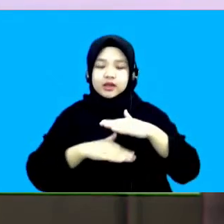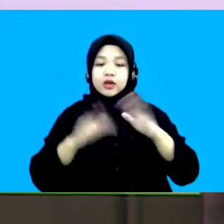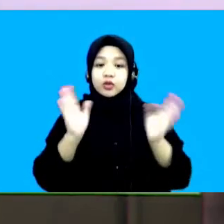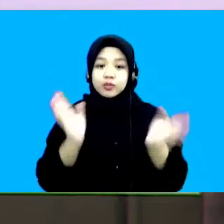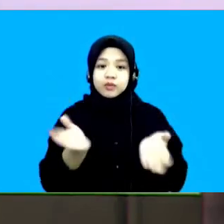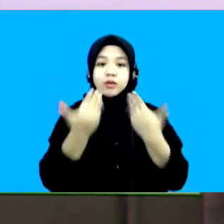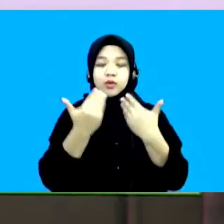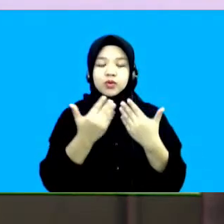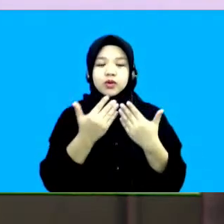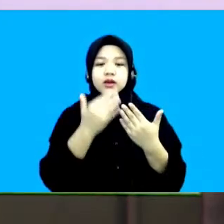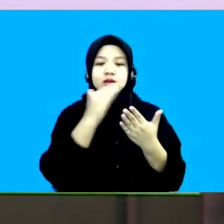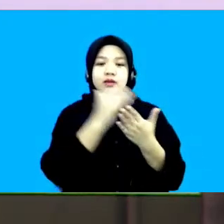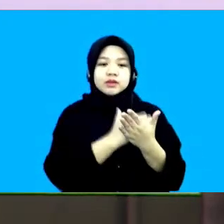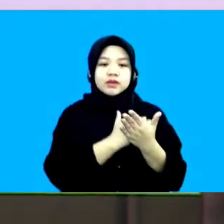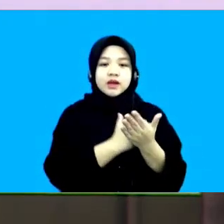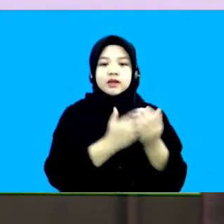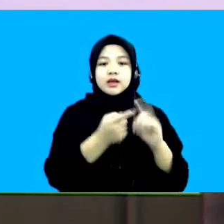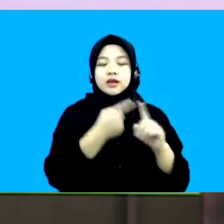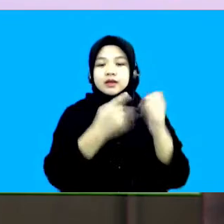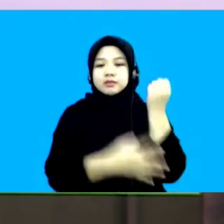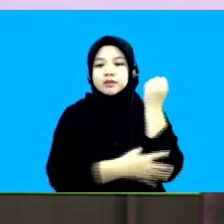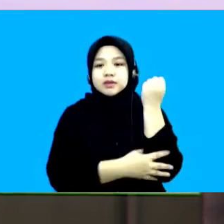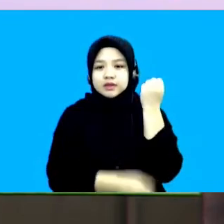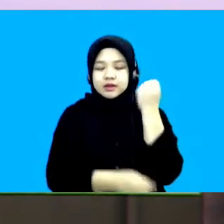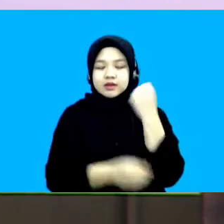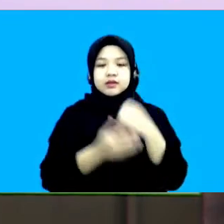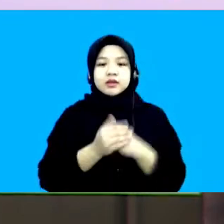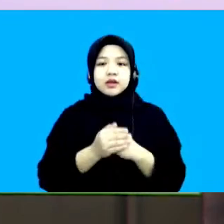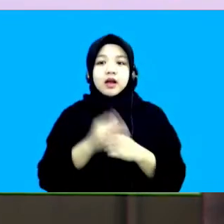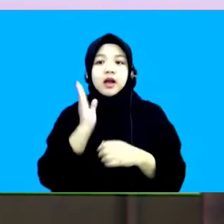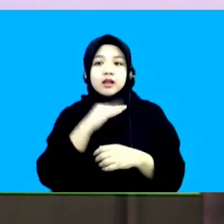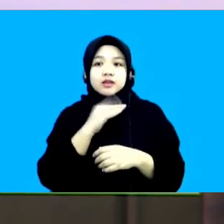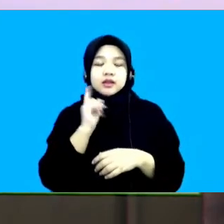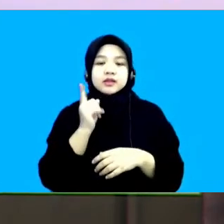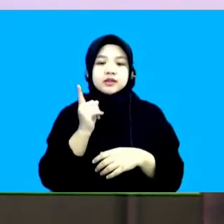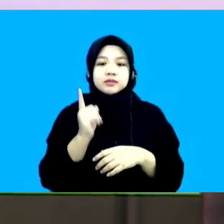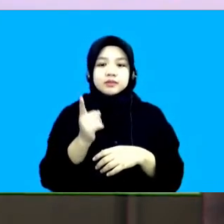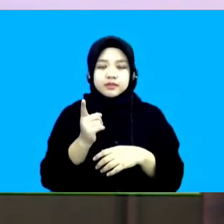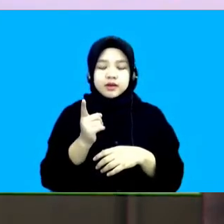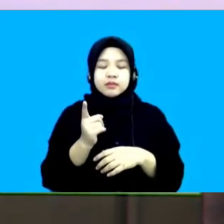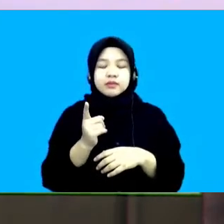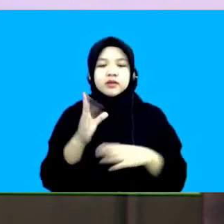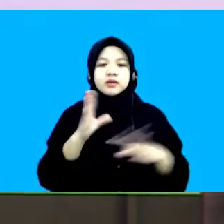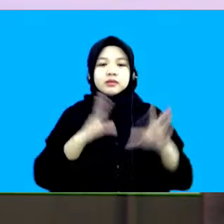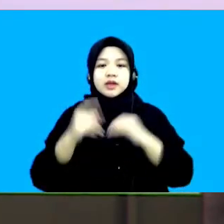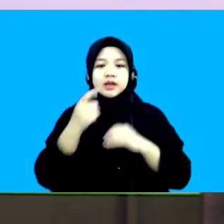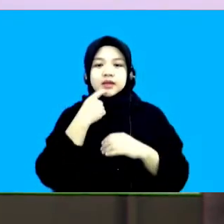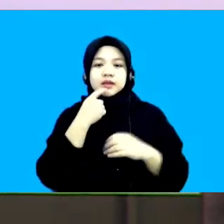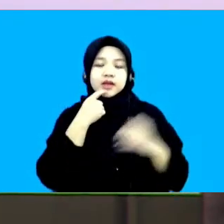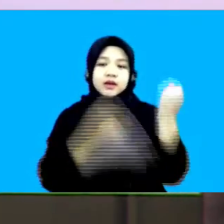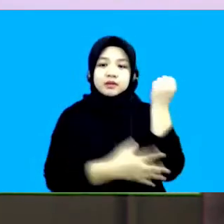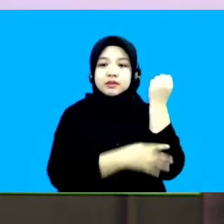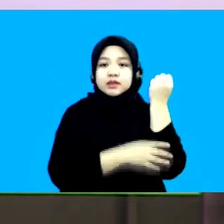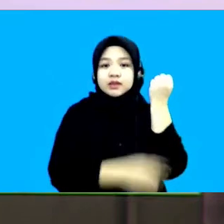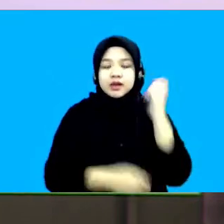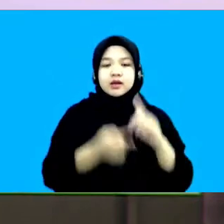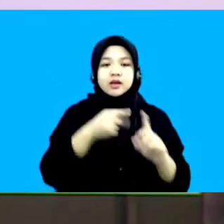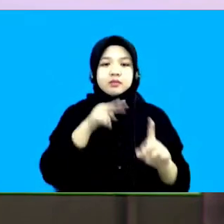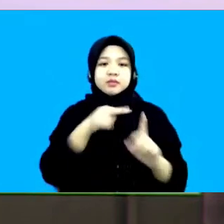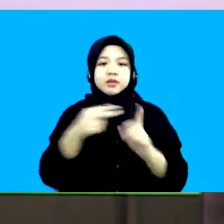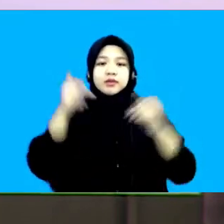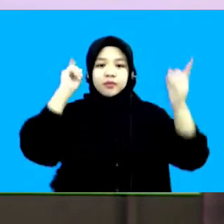maybe deem people poor? In the consumption-based poverty, the cutoff is clear because, it